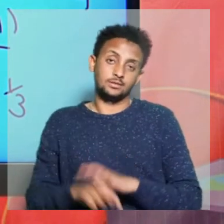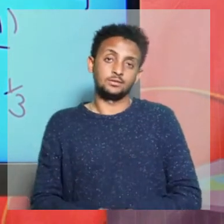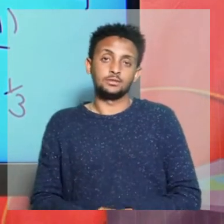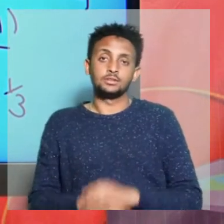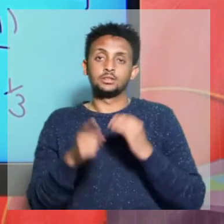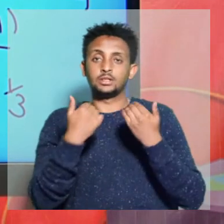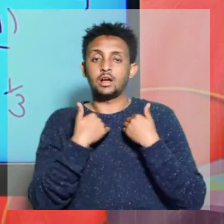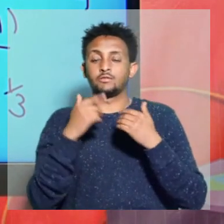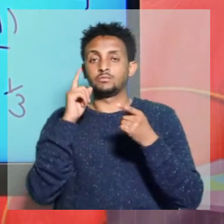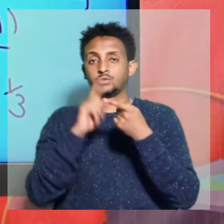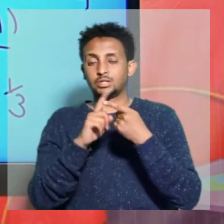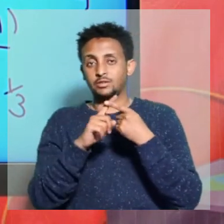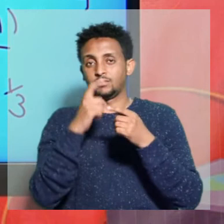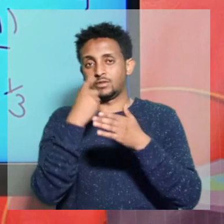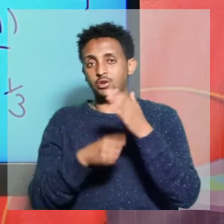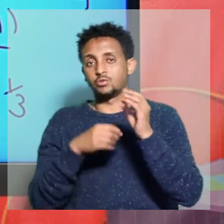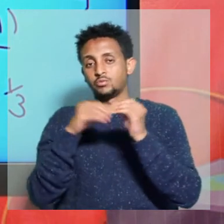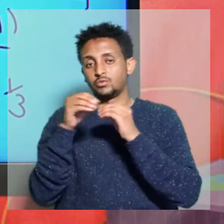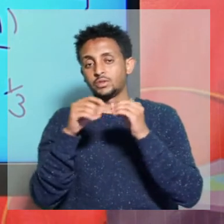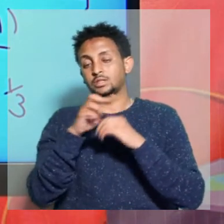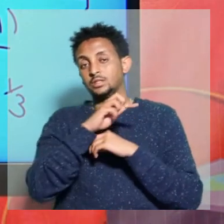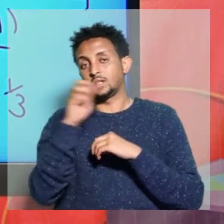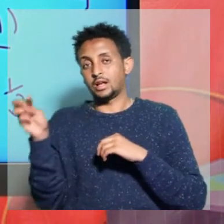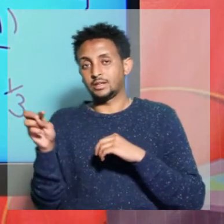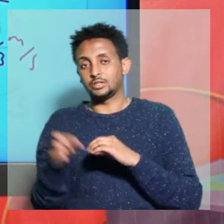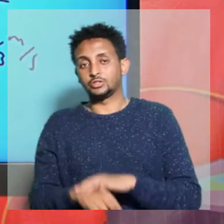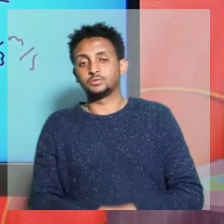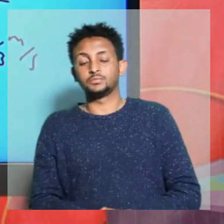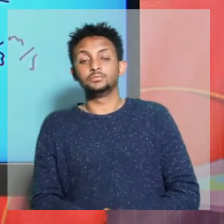They have a positive value so that they are moving to the right direction.